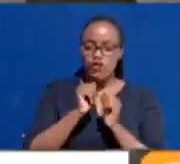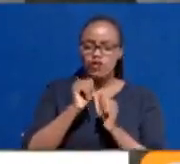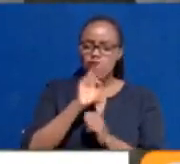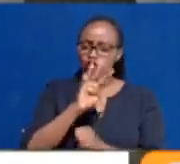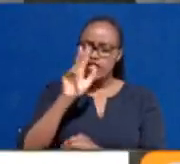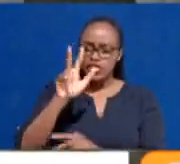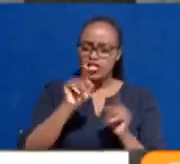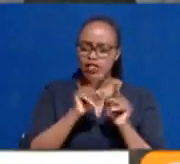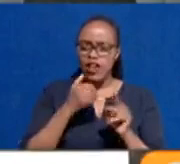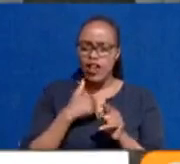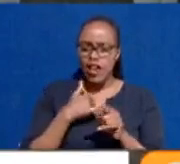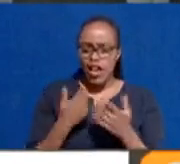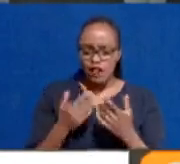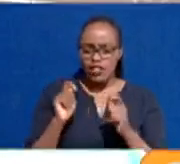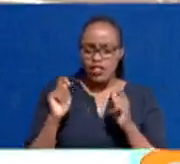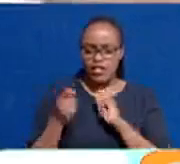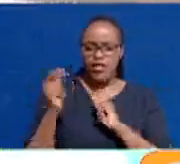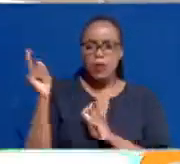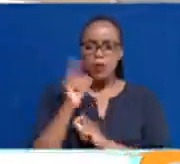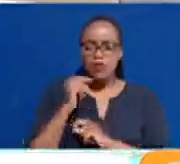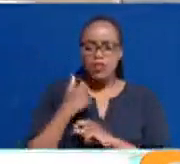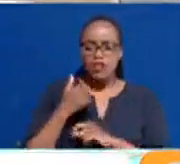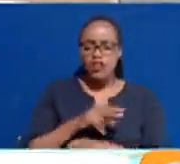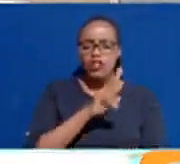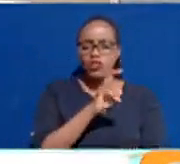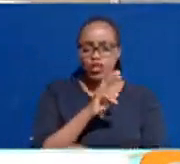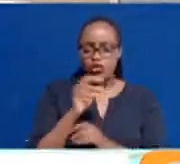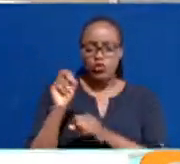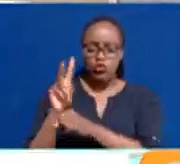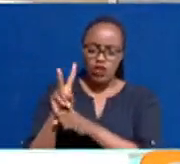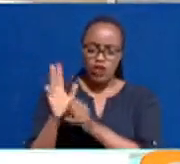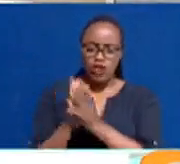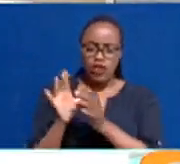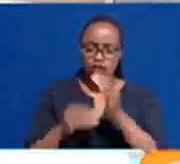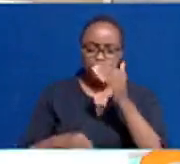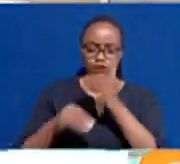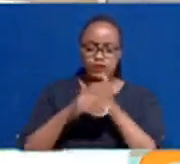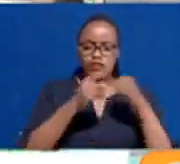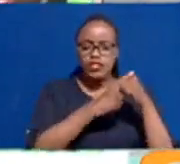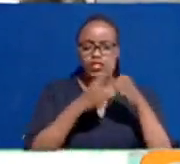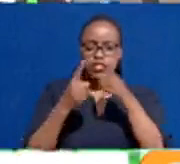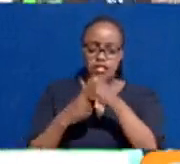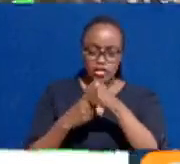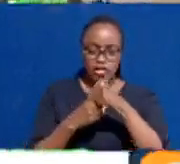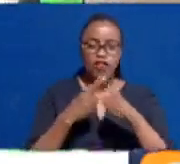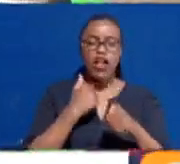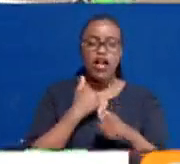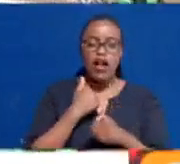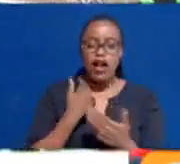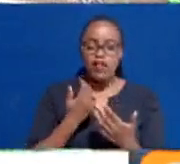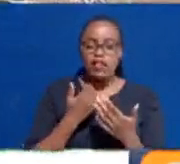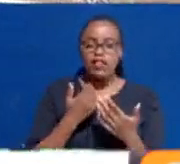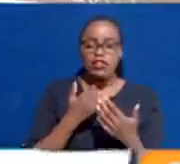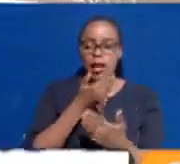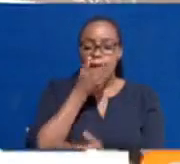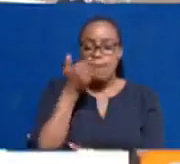quarter, MAB turned on the heat once again to take it to 23-12, increasing their lead to 66-45. Although Mustang